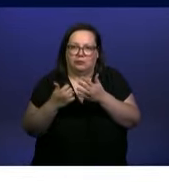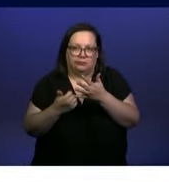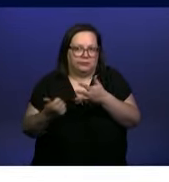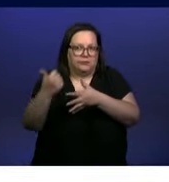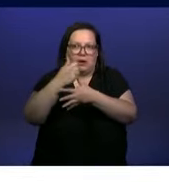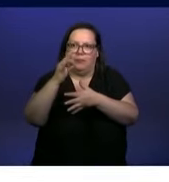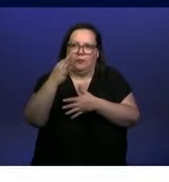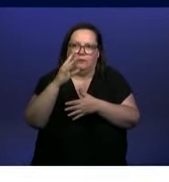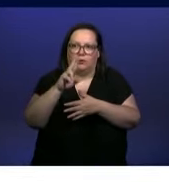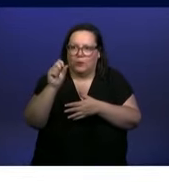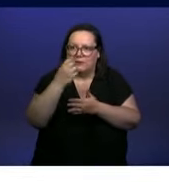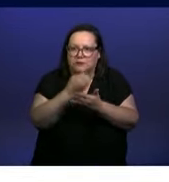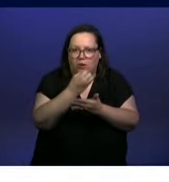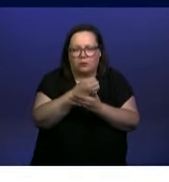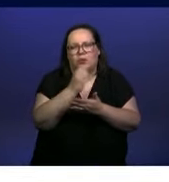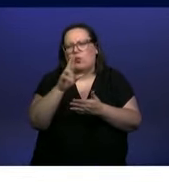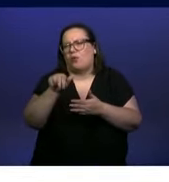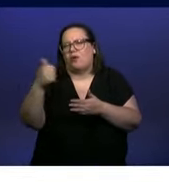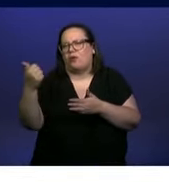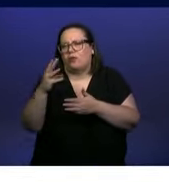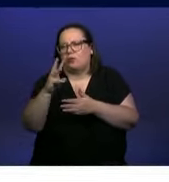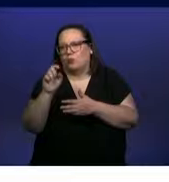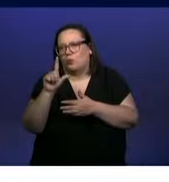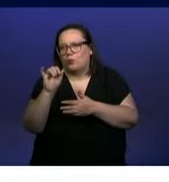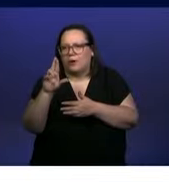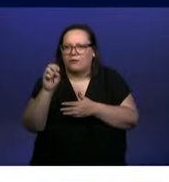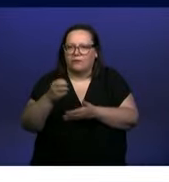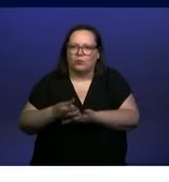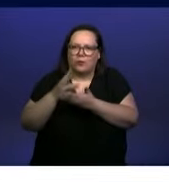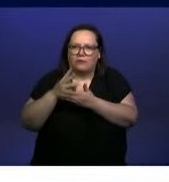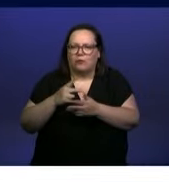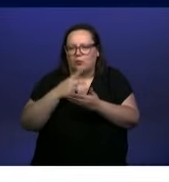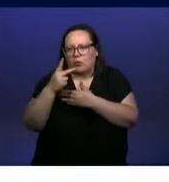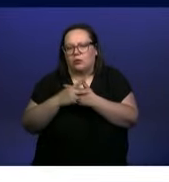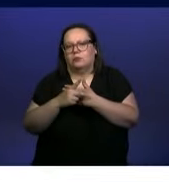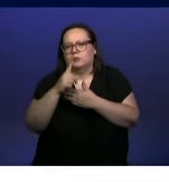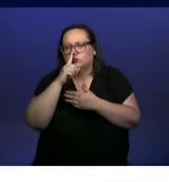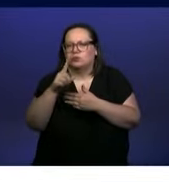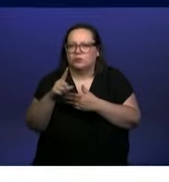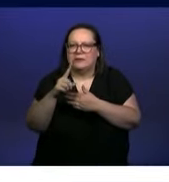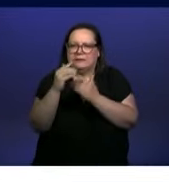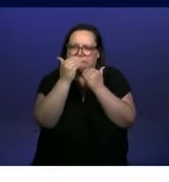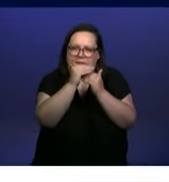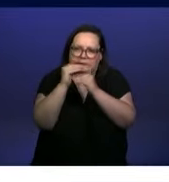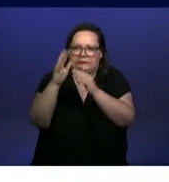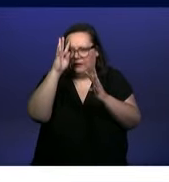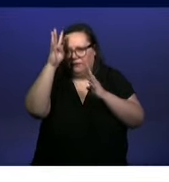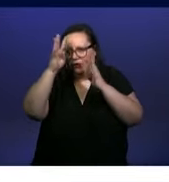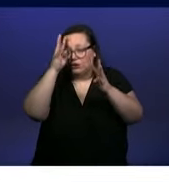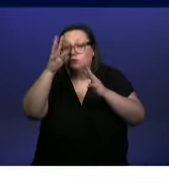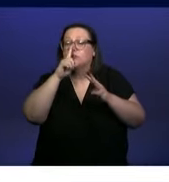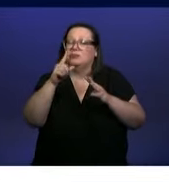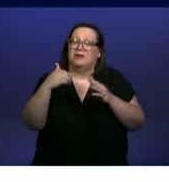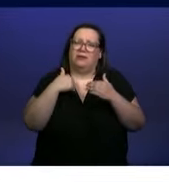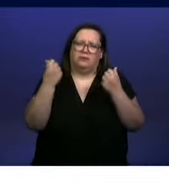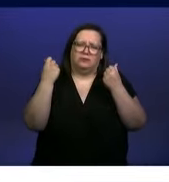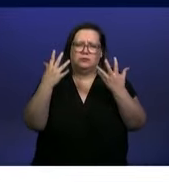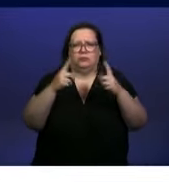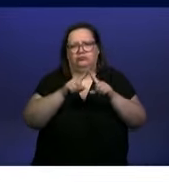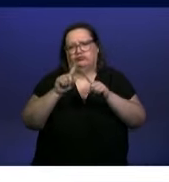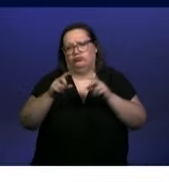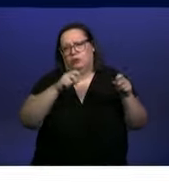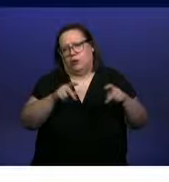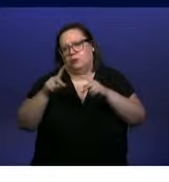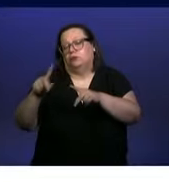or whether it's all these other welfare programs that are strangling innovation. We have got so many opportunities to get government